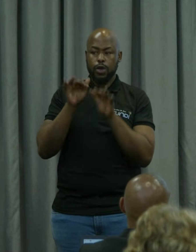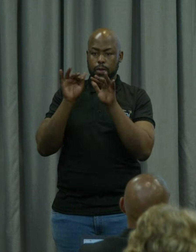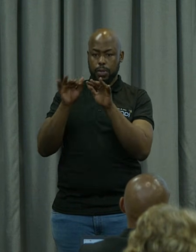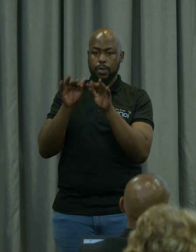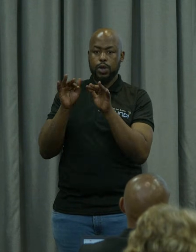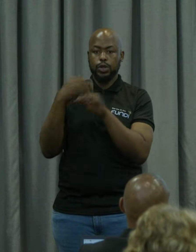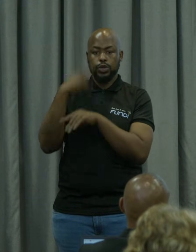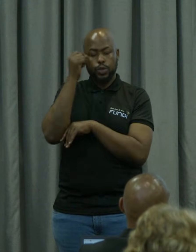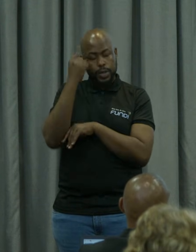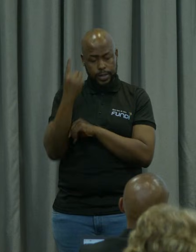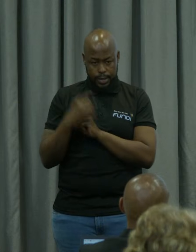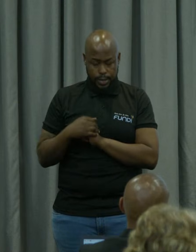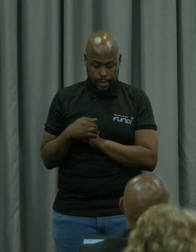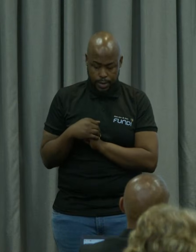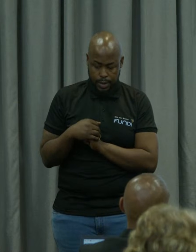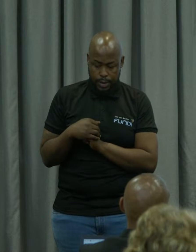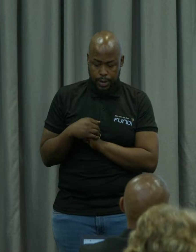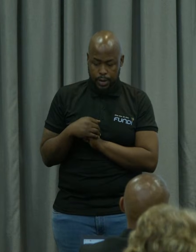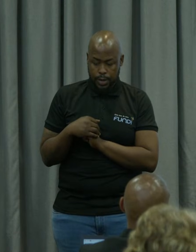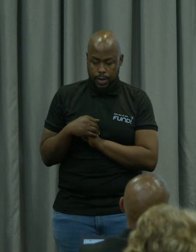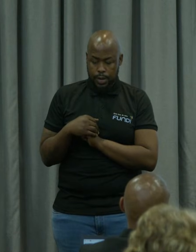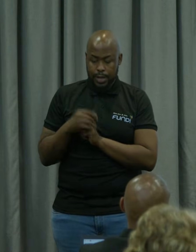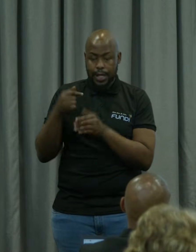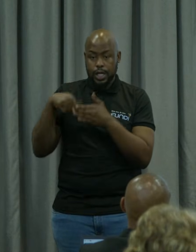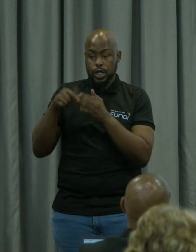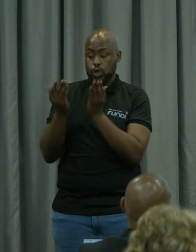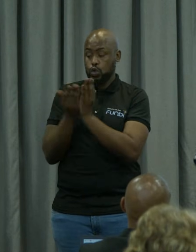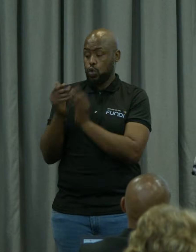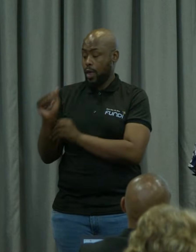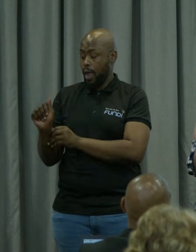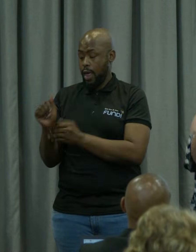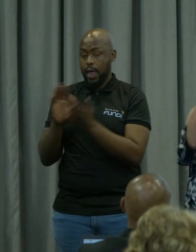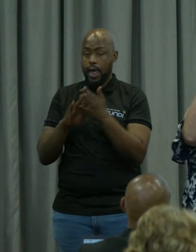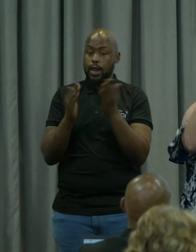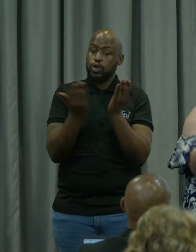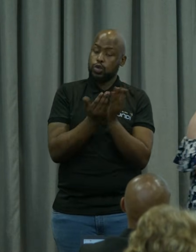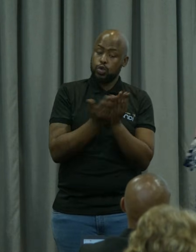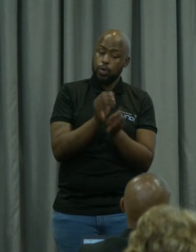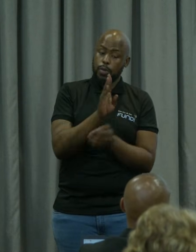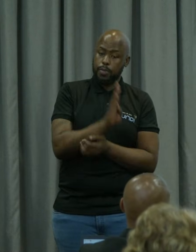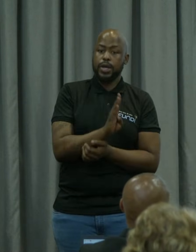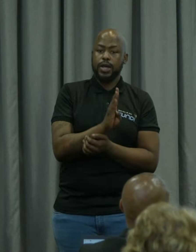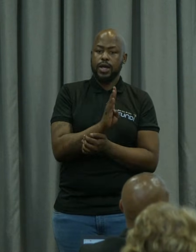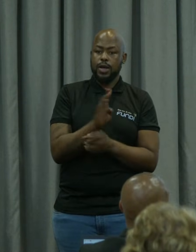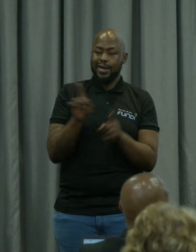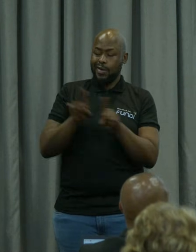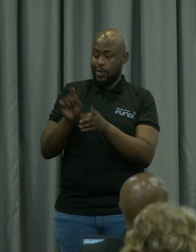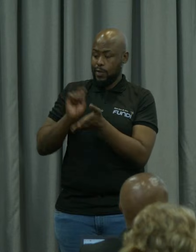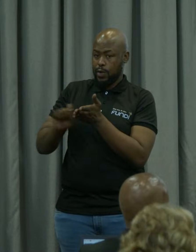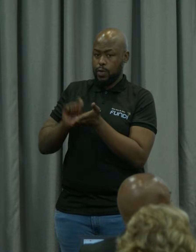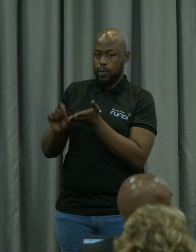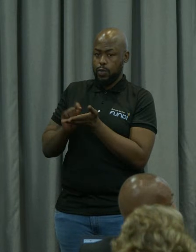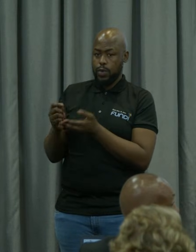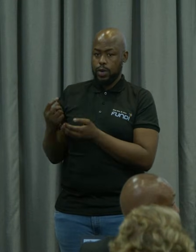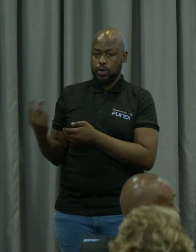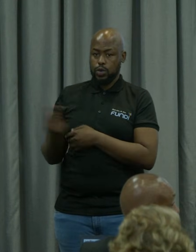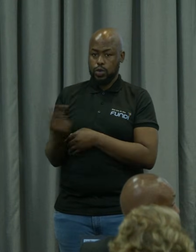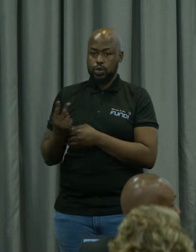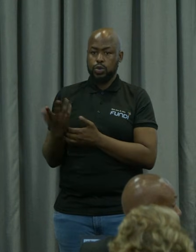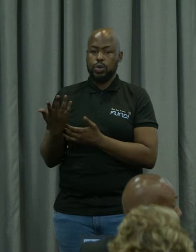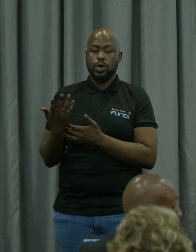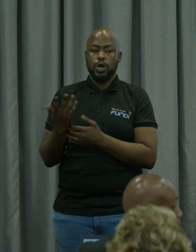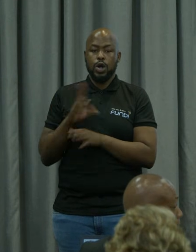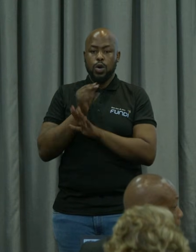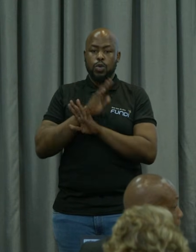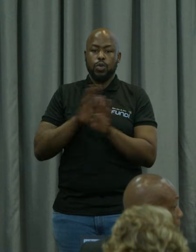to understand that in school A and school B, even if we're right next to each other, we're not